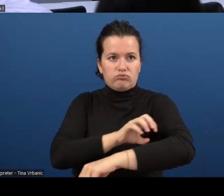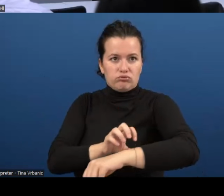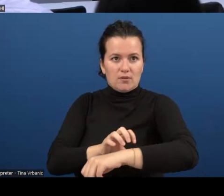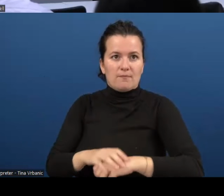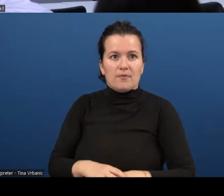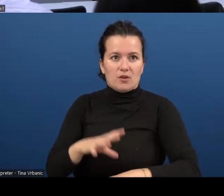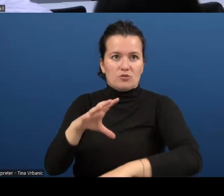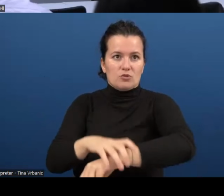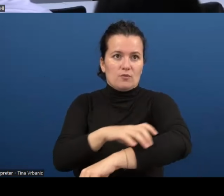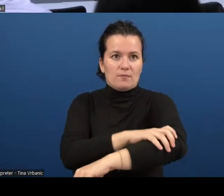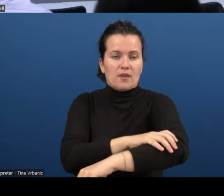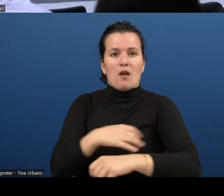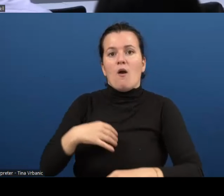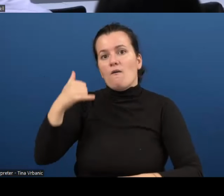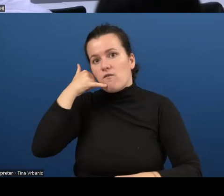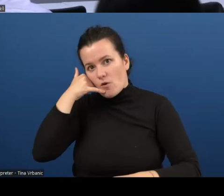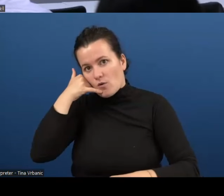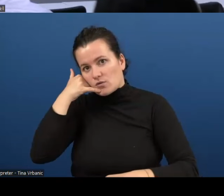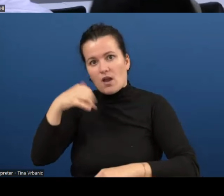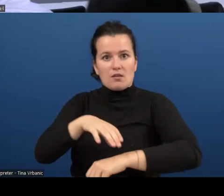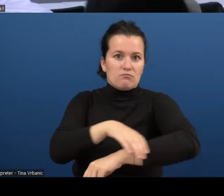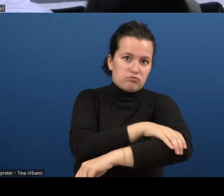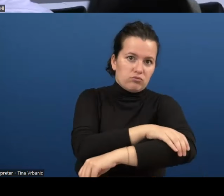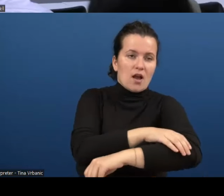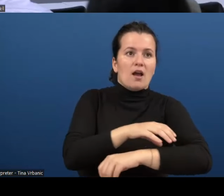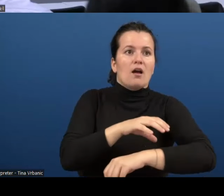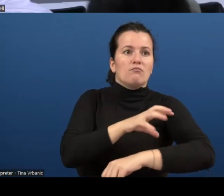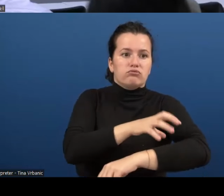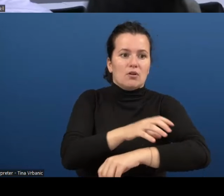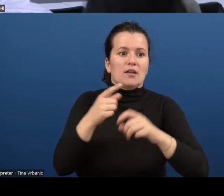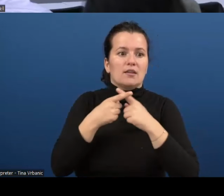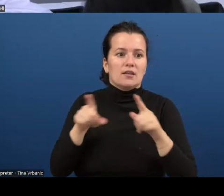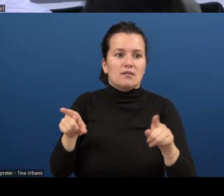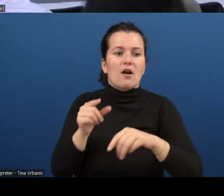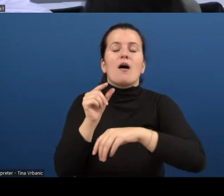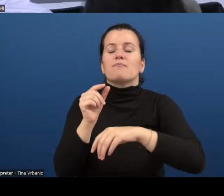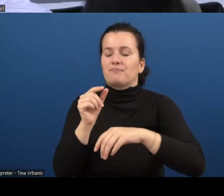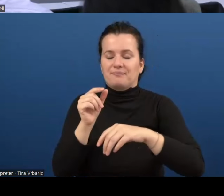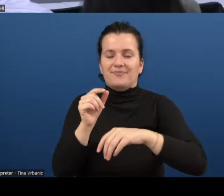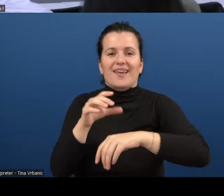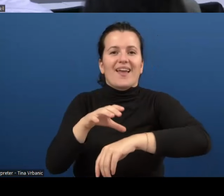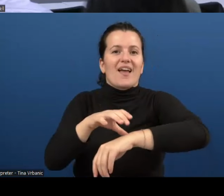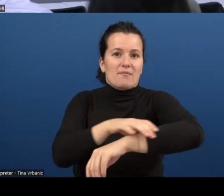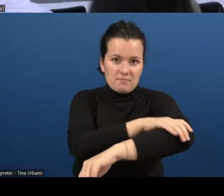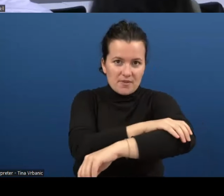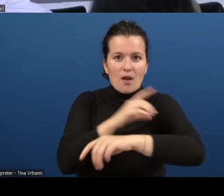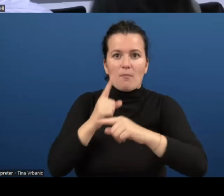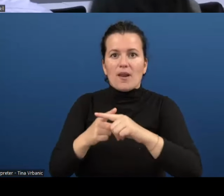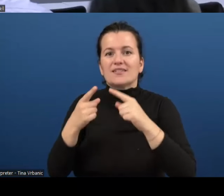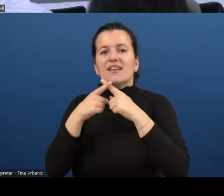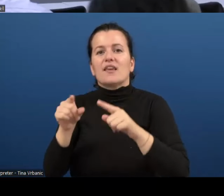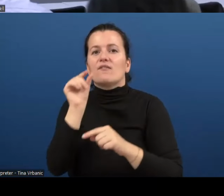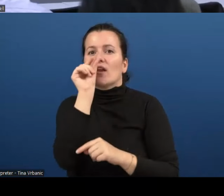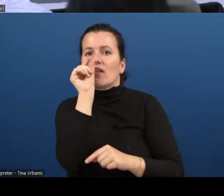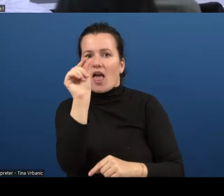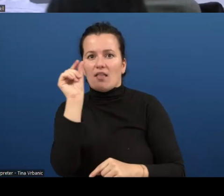different phonemes. And so you put it on your arm. It's quite bulky,